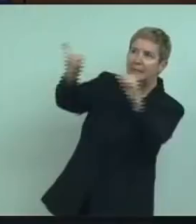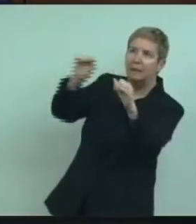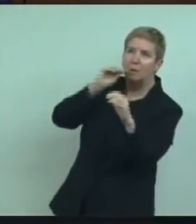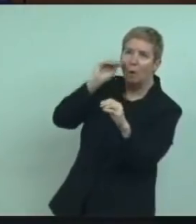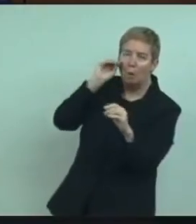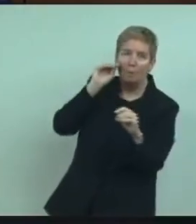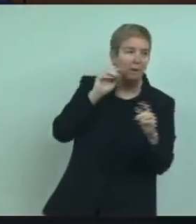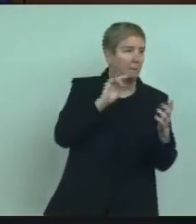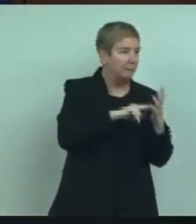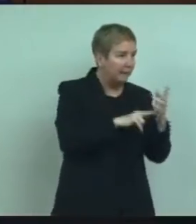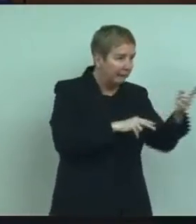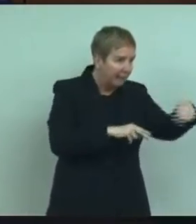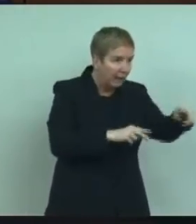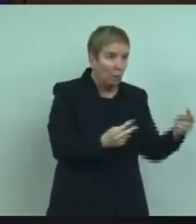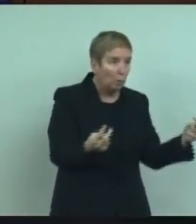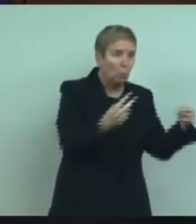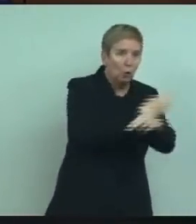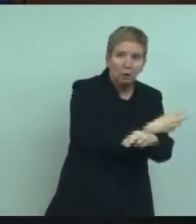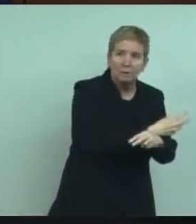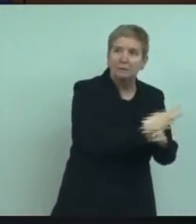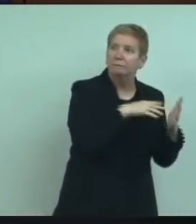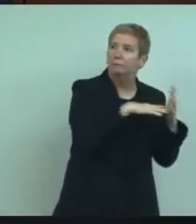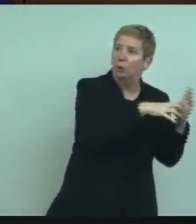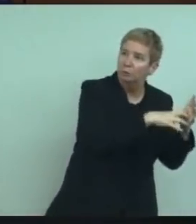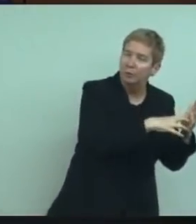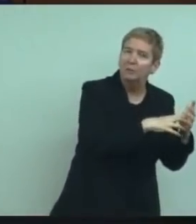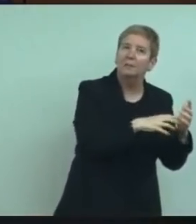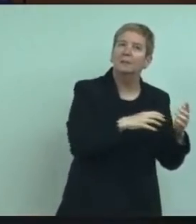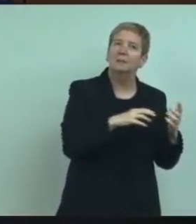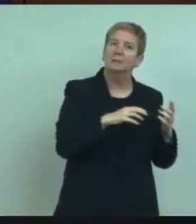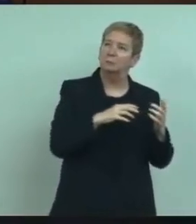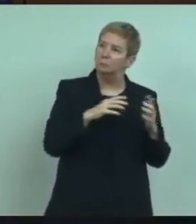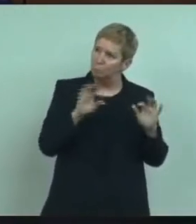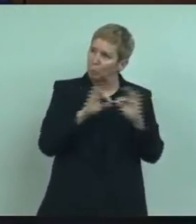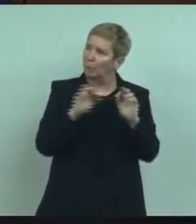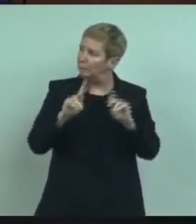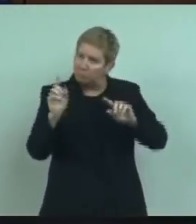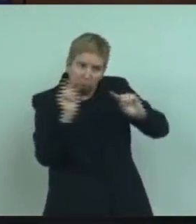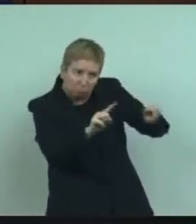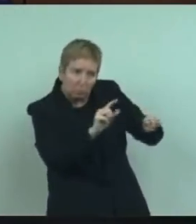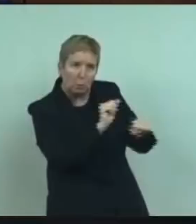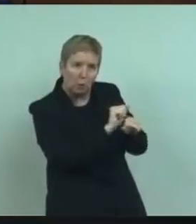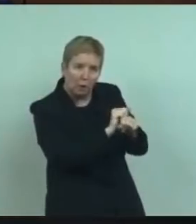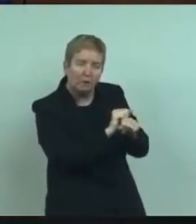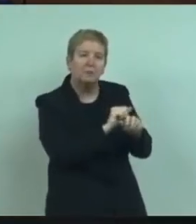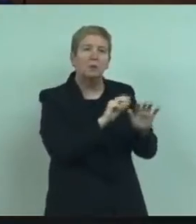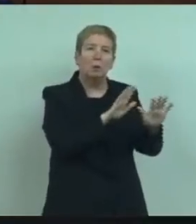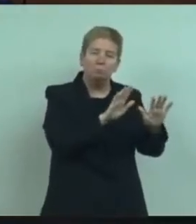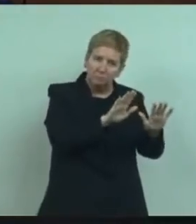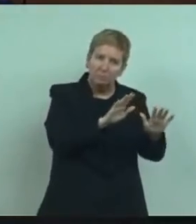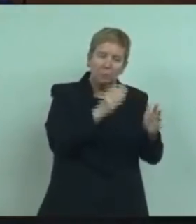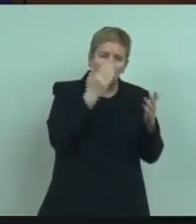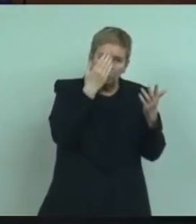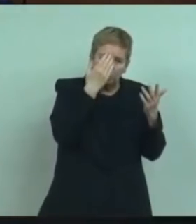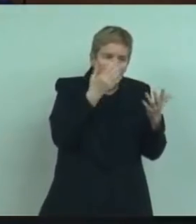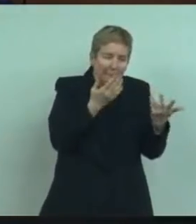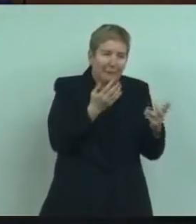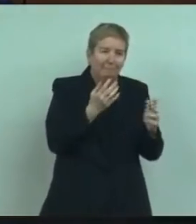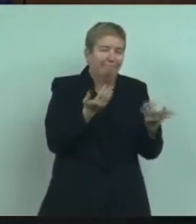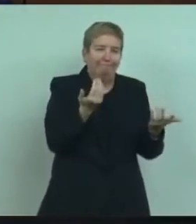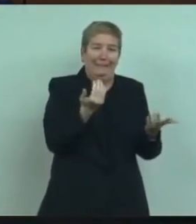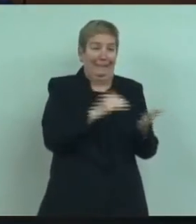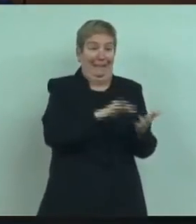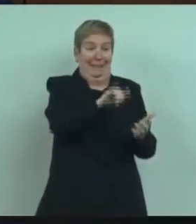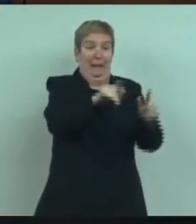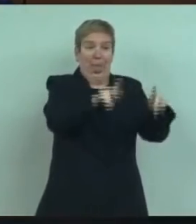illness, sickness, and potentially death without 24-hour care and assistance. No way of knowing. And the second